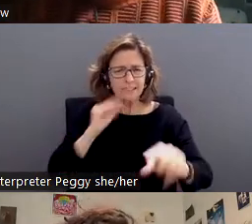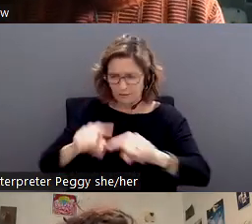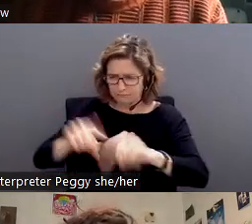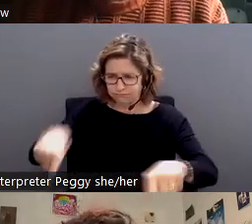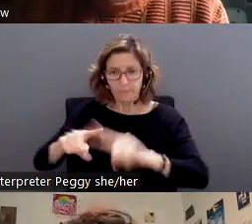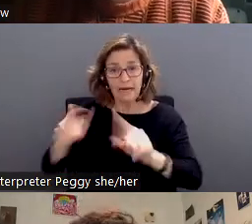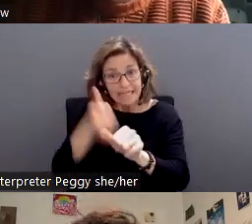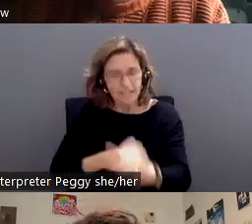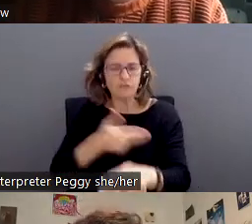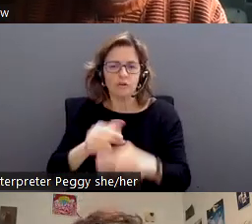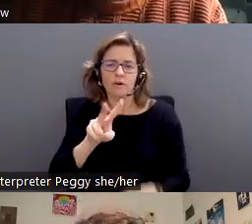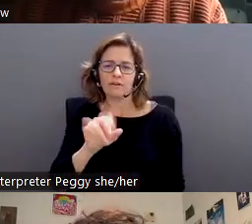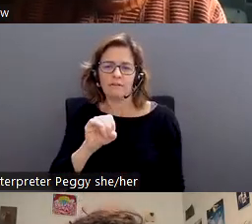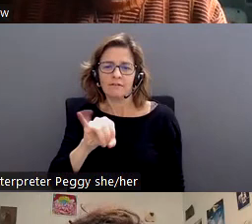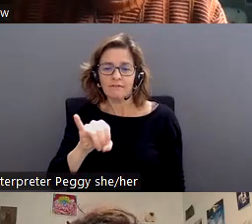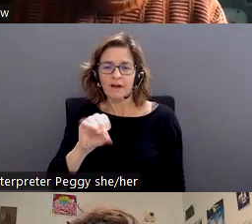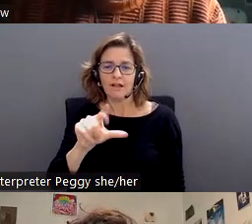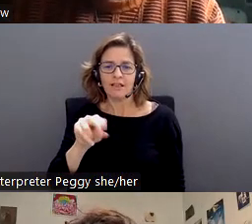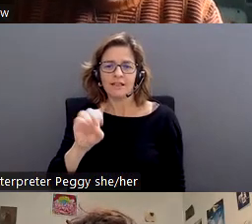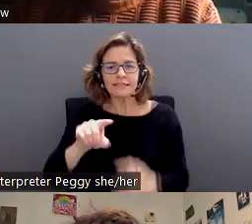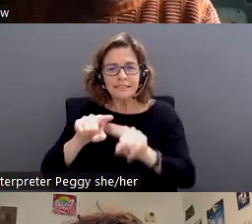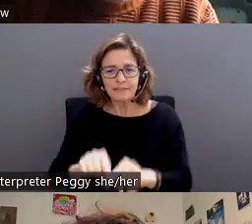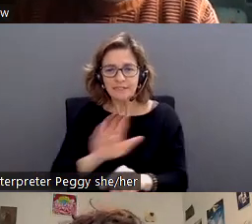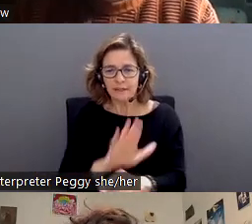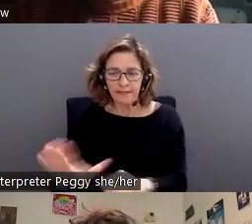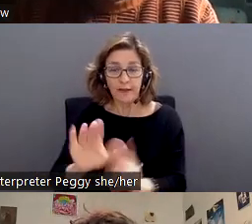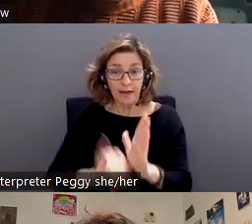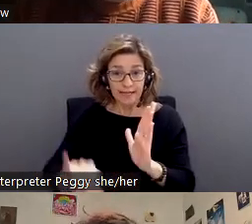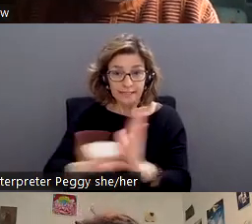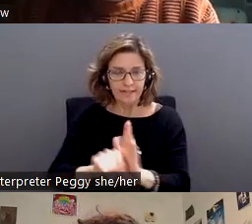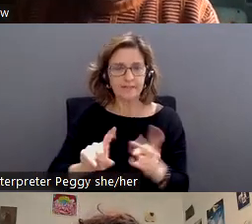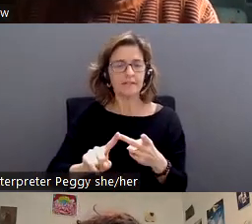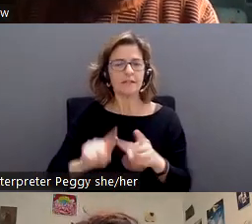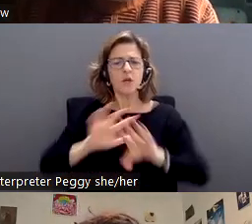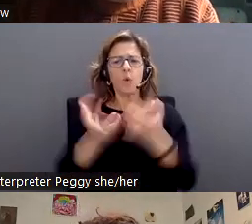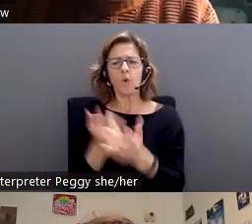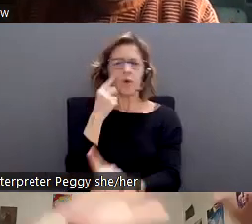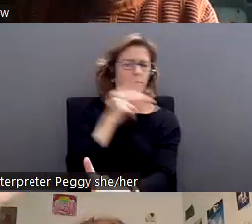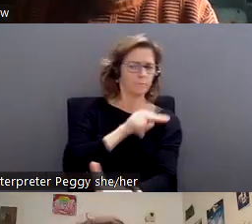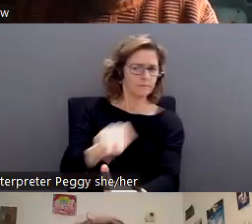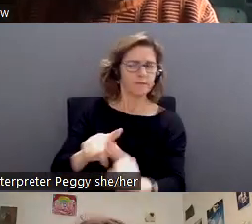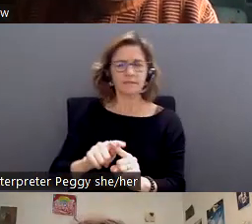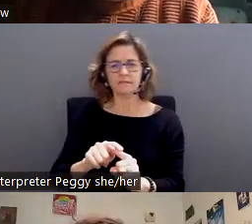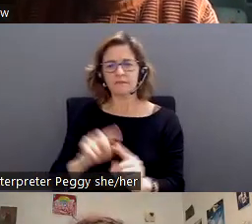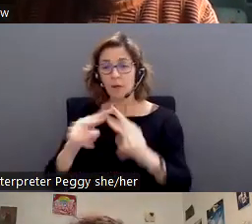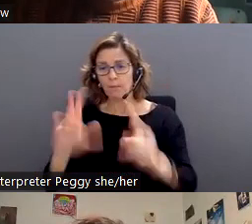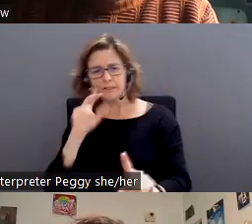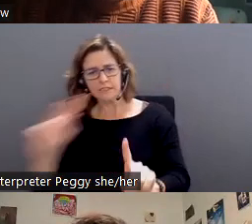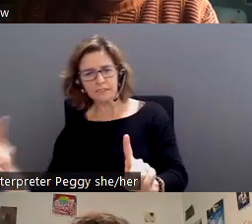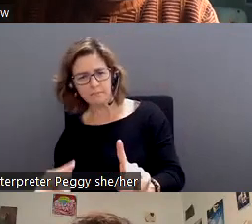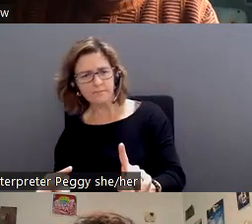very different based on their identity, based on how they're being perceived in the world by their partner, by the world at